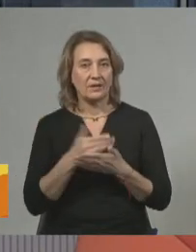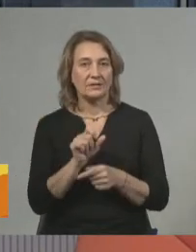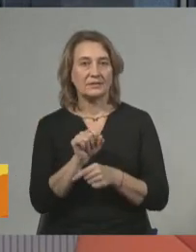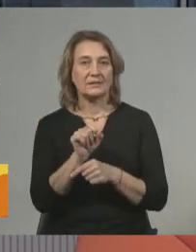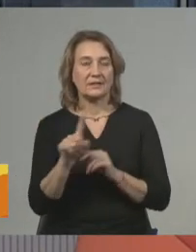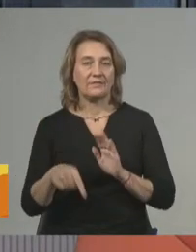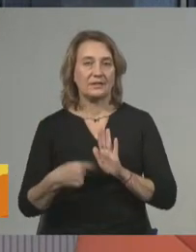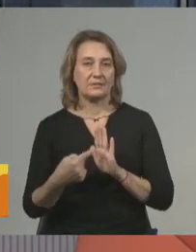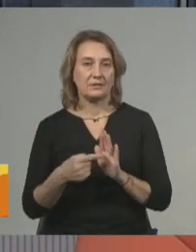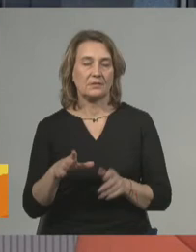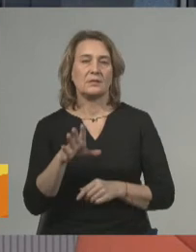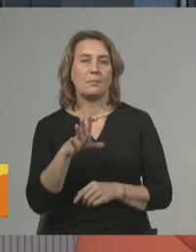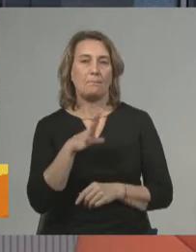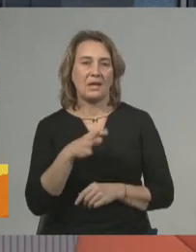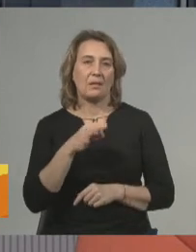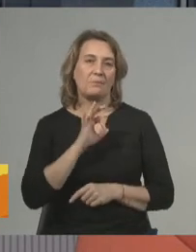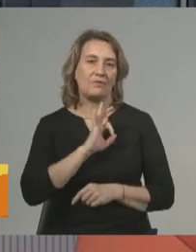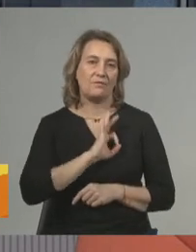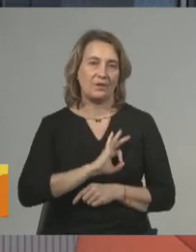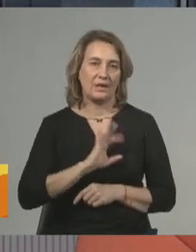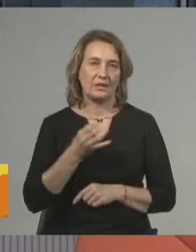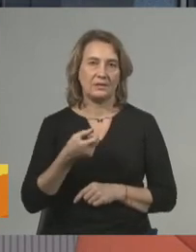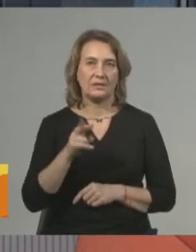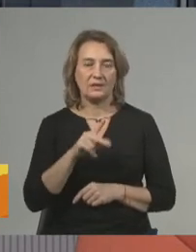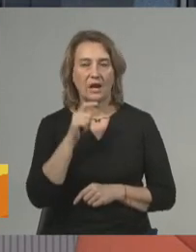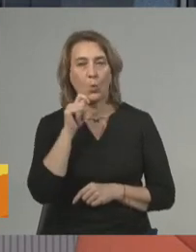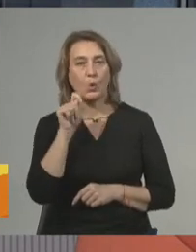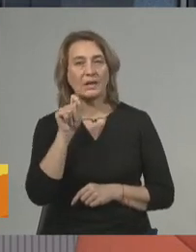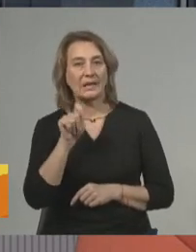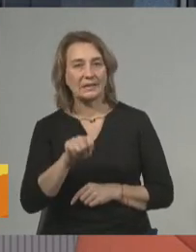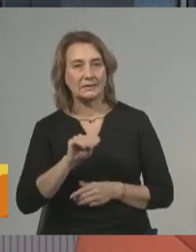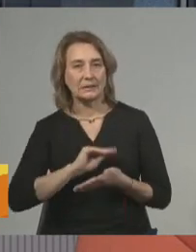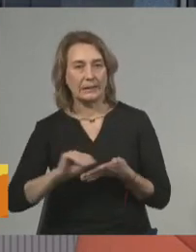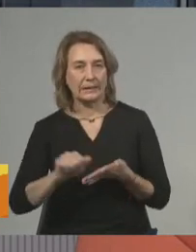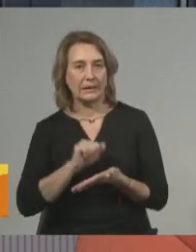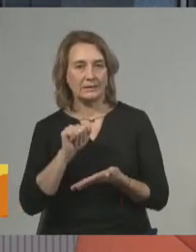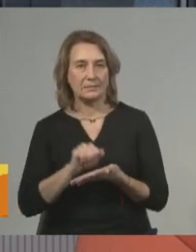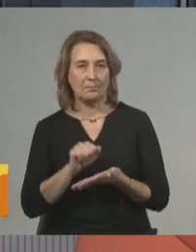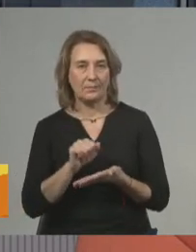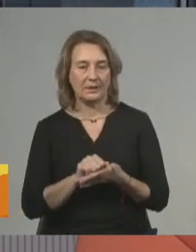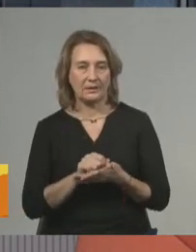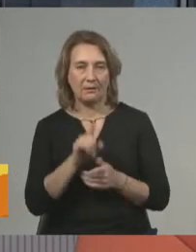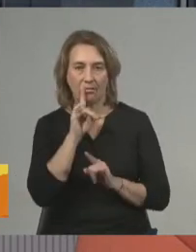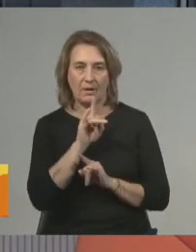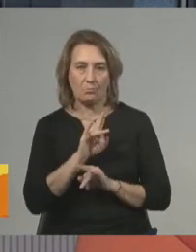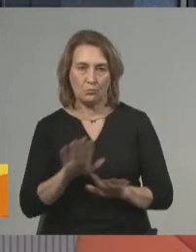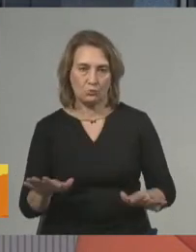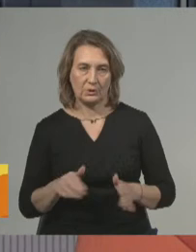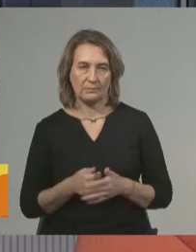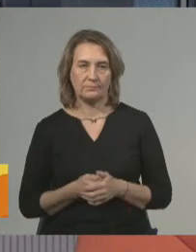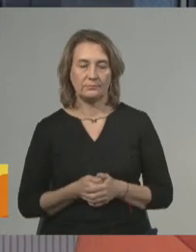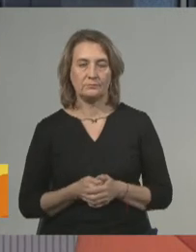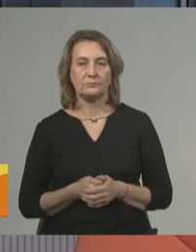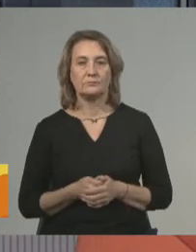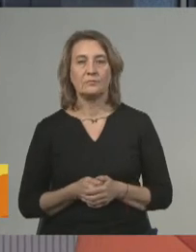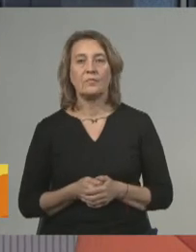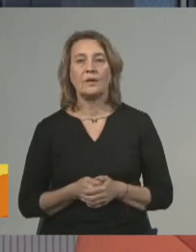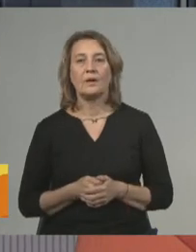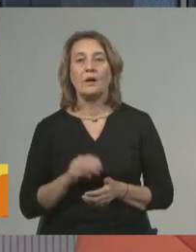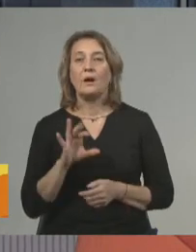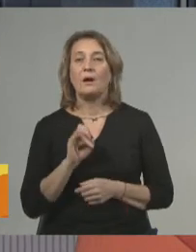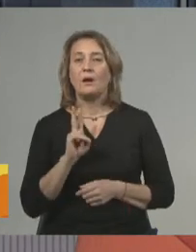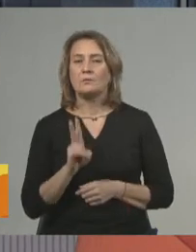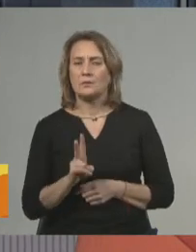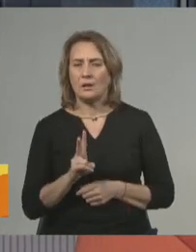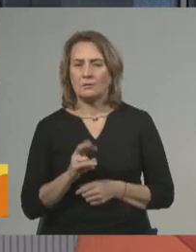ukrainian ukrainian media to not be as concerned or worried